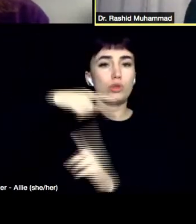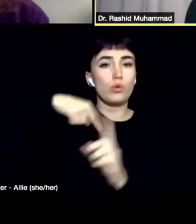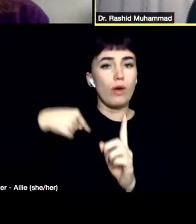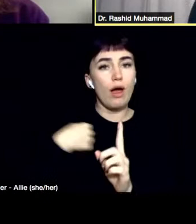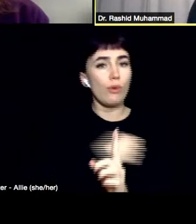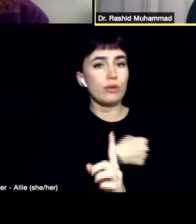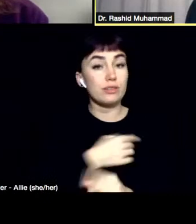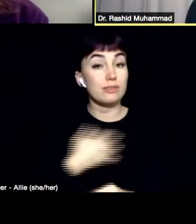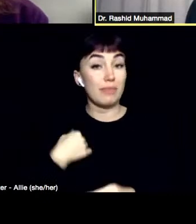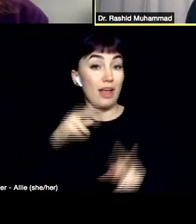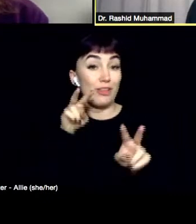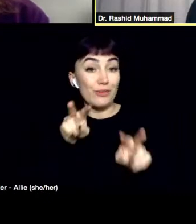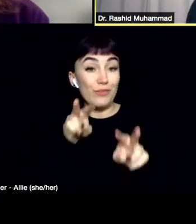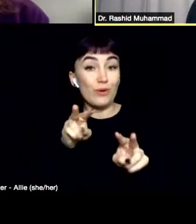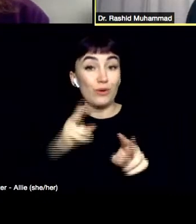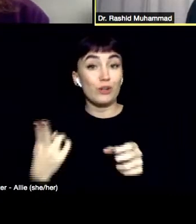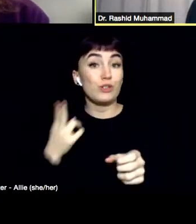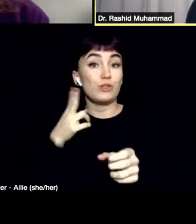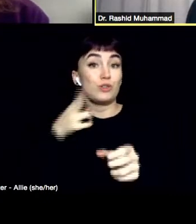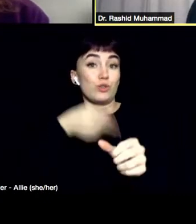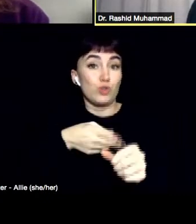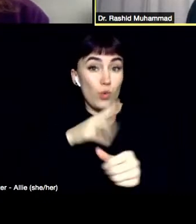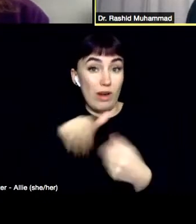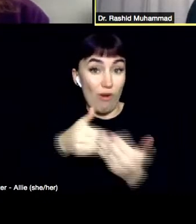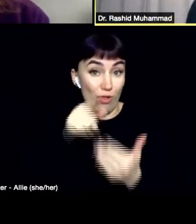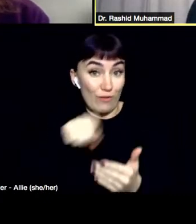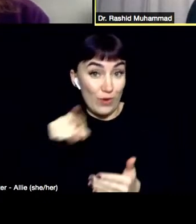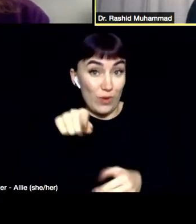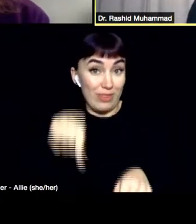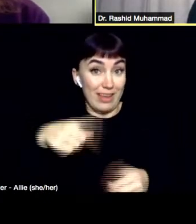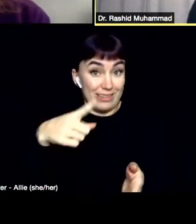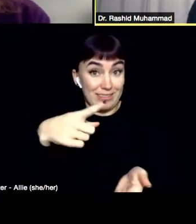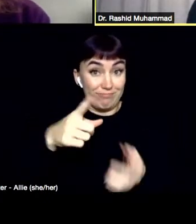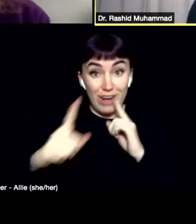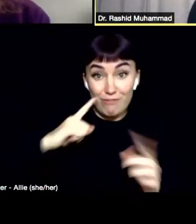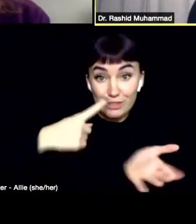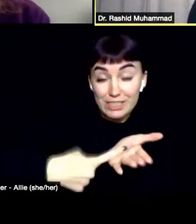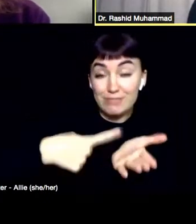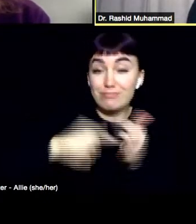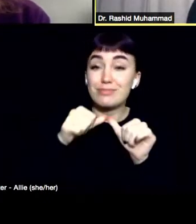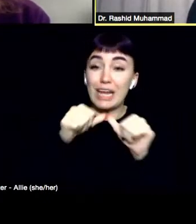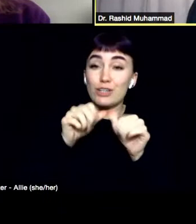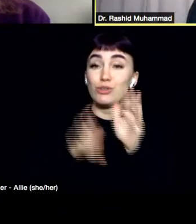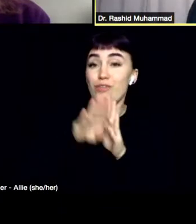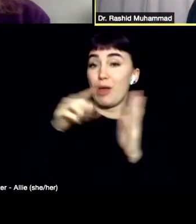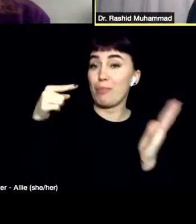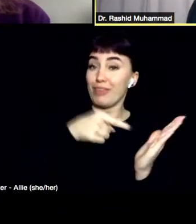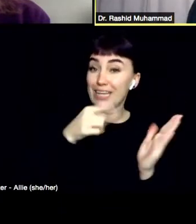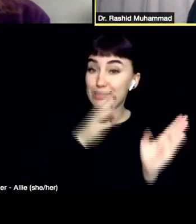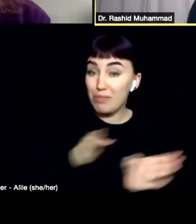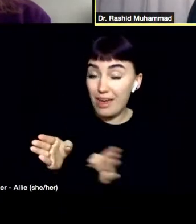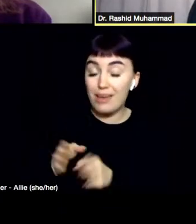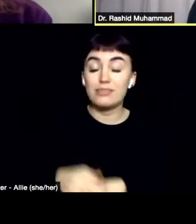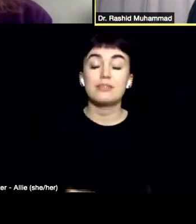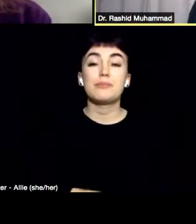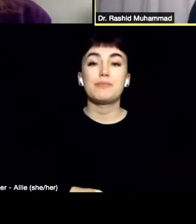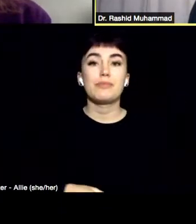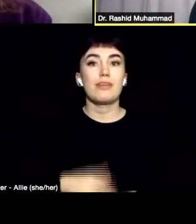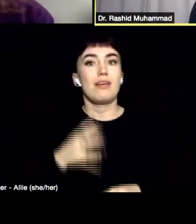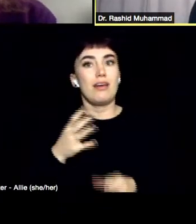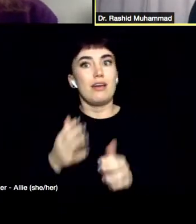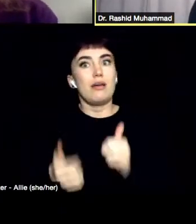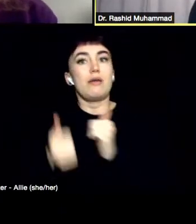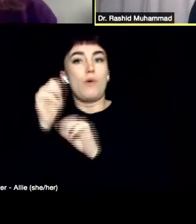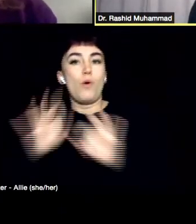look forward to joining all of you in this conversation, continuing to develop this plan, but more importantly, I look forward to